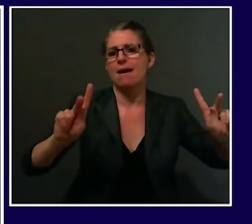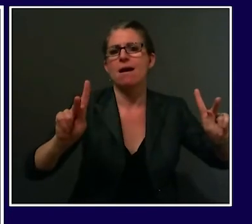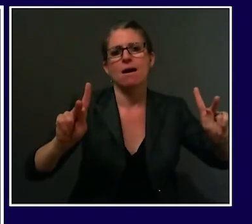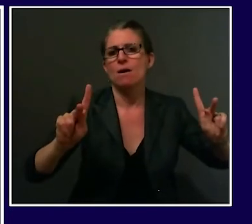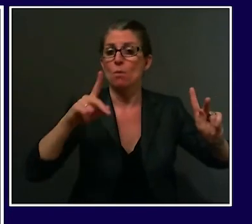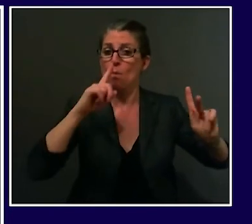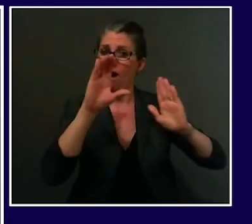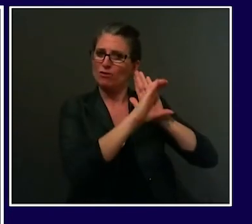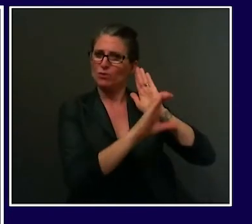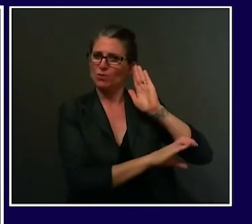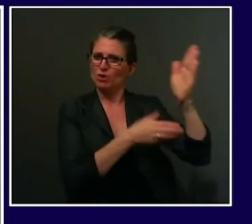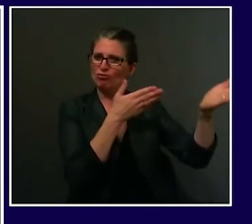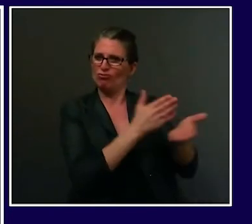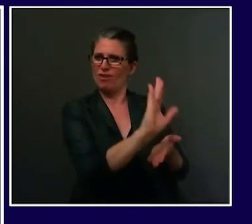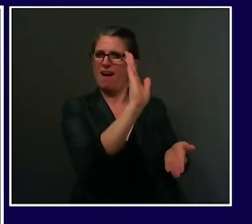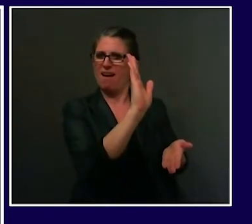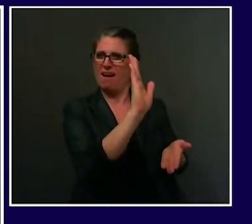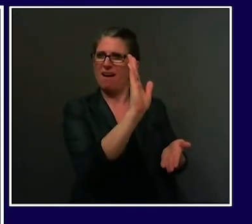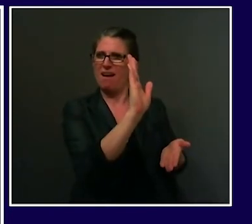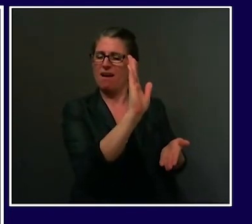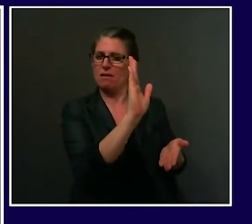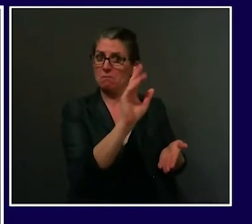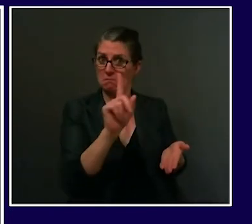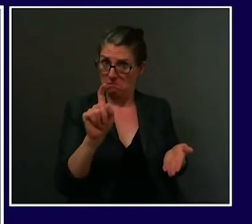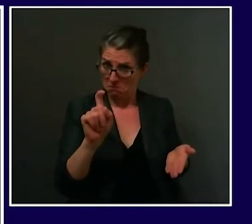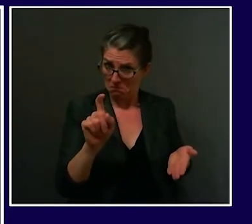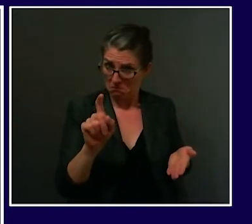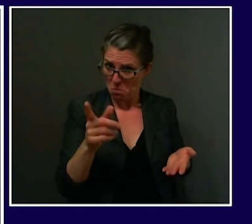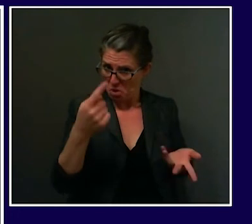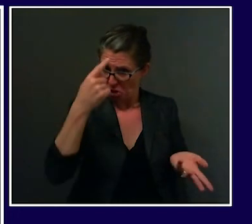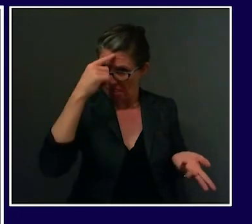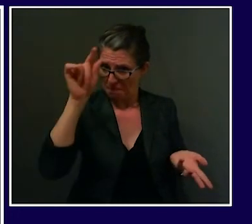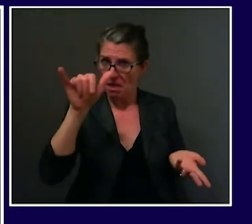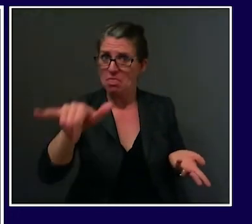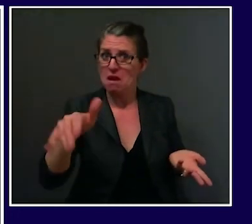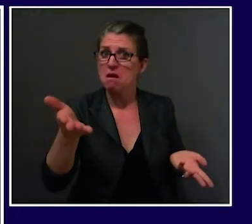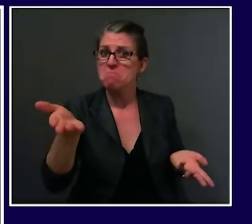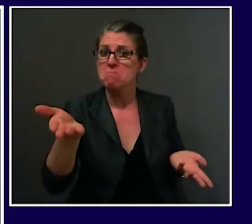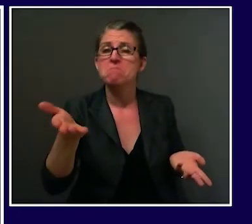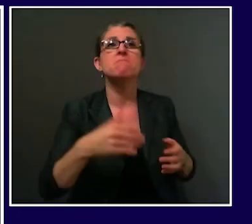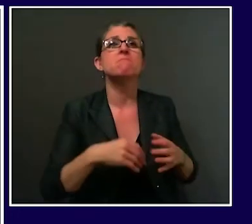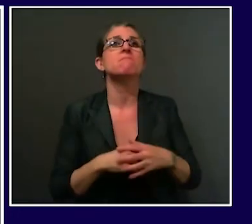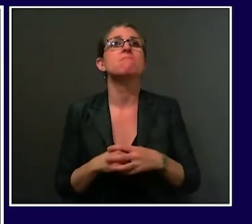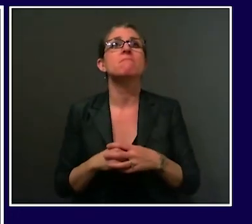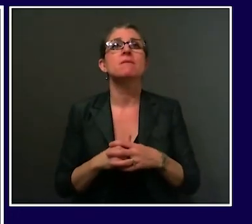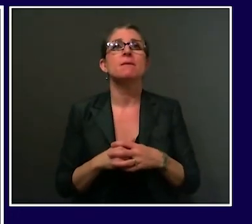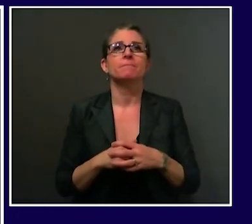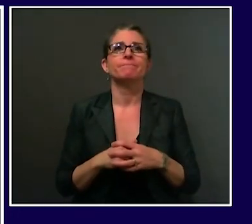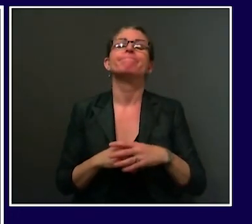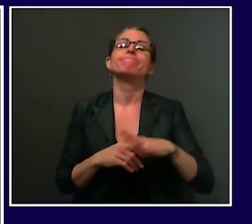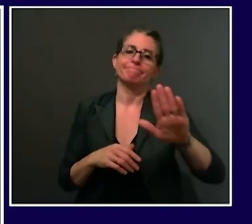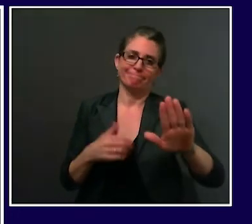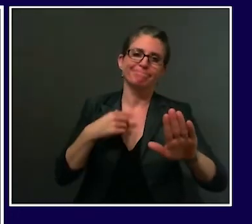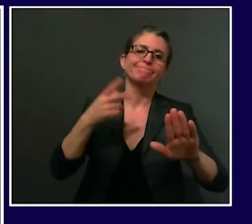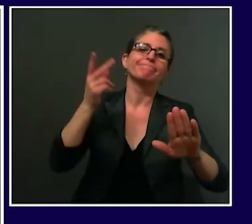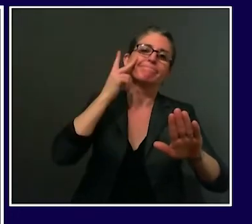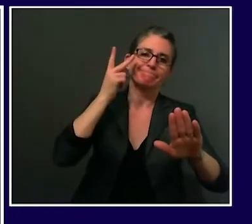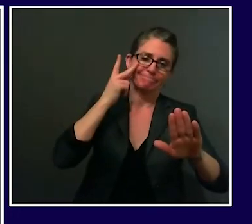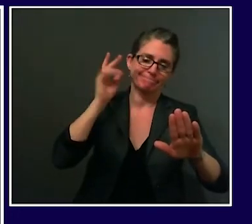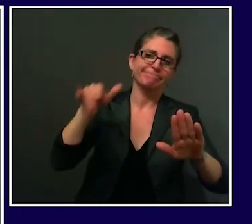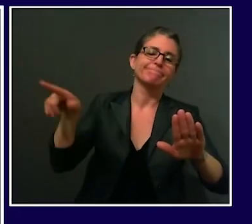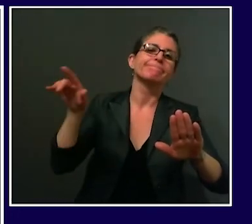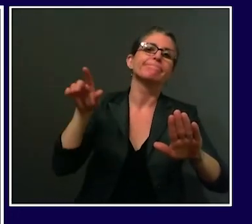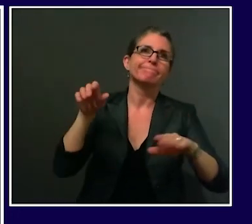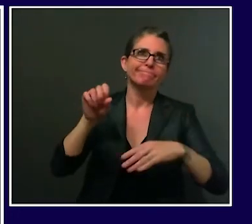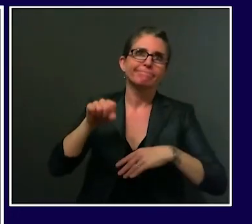Yep, I'm aware of those pronouncements. For a number of reasons, I'm going to refer a